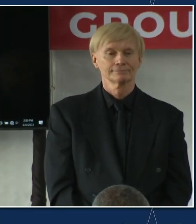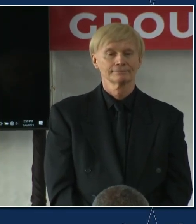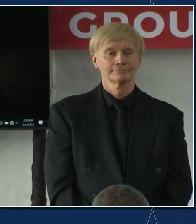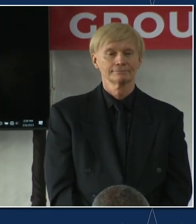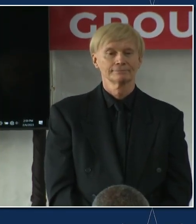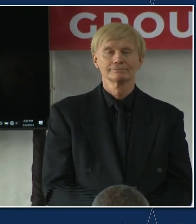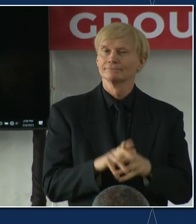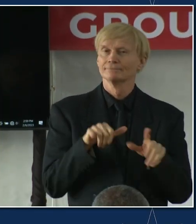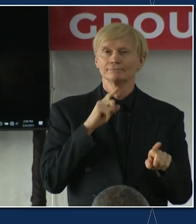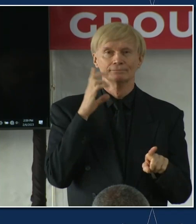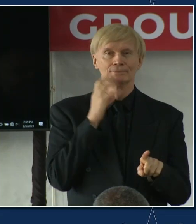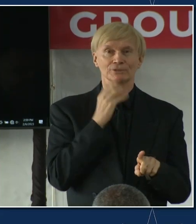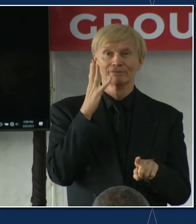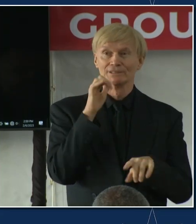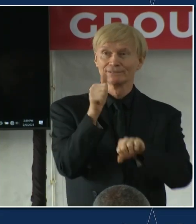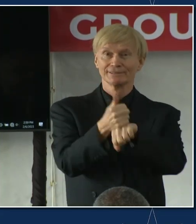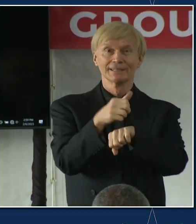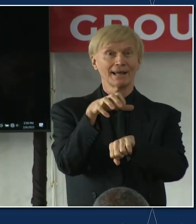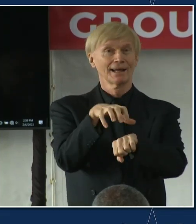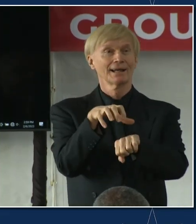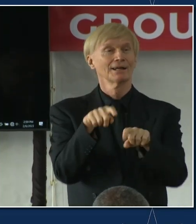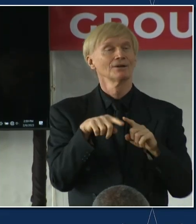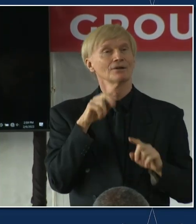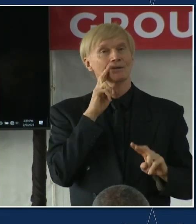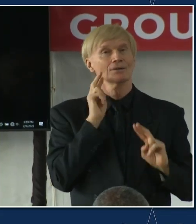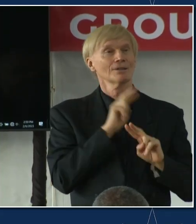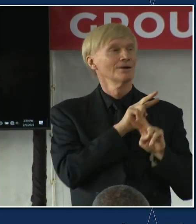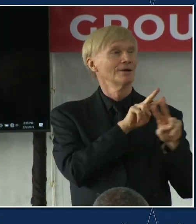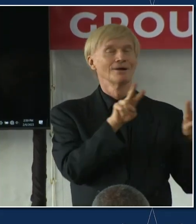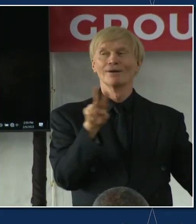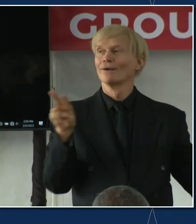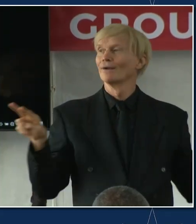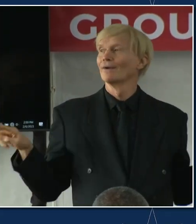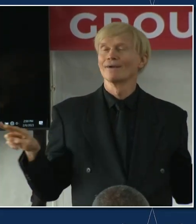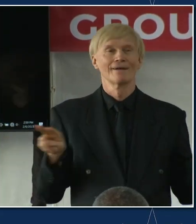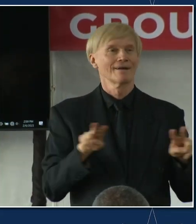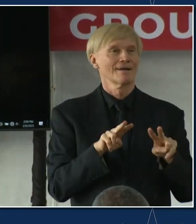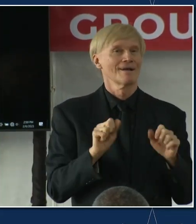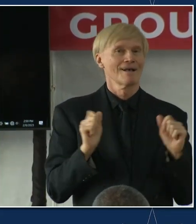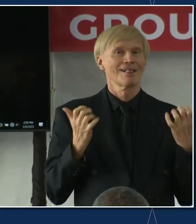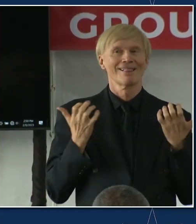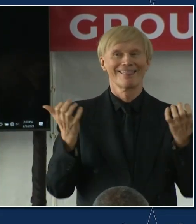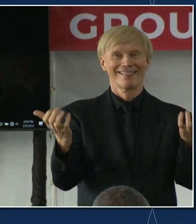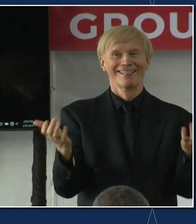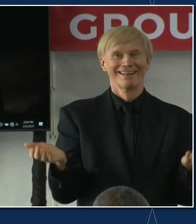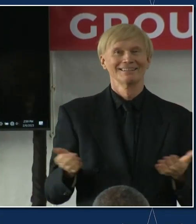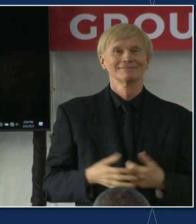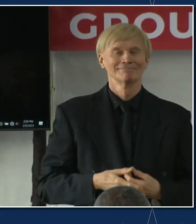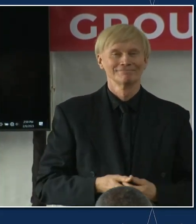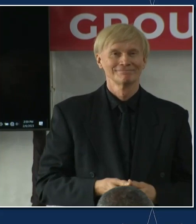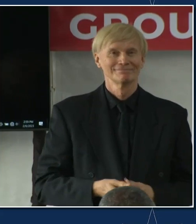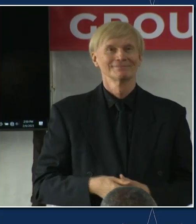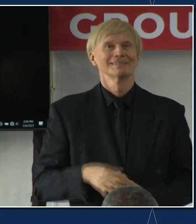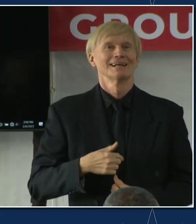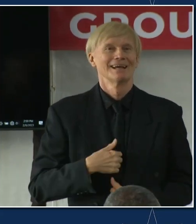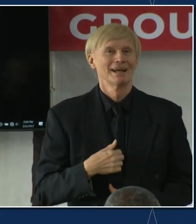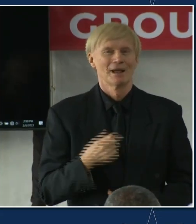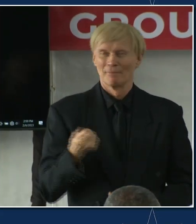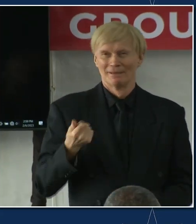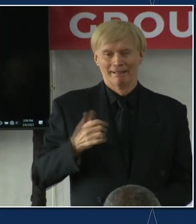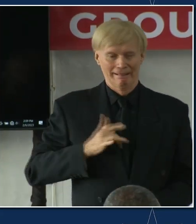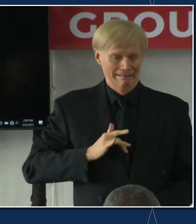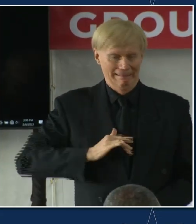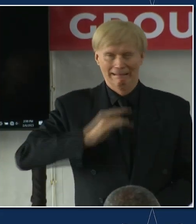It's a beautiful sight to look out in this audience. I mean, wow. I'm just a little kid